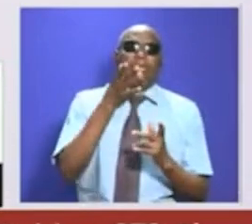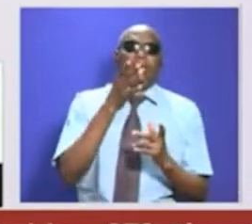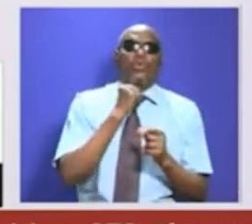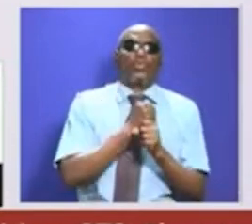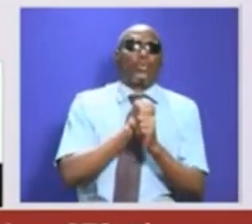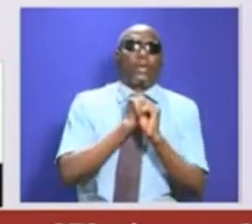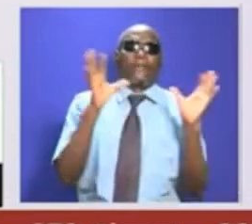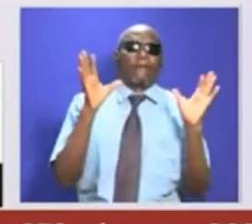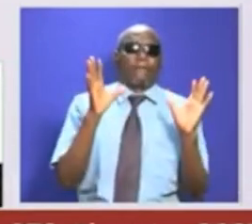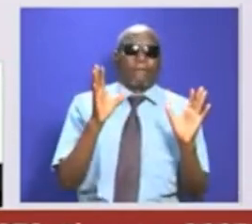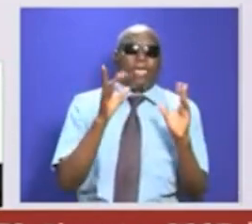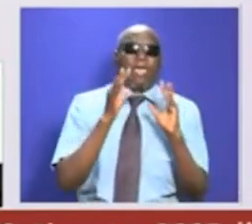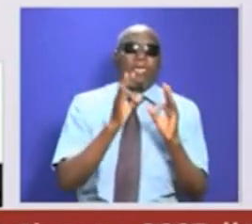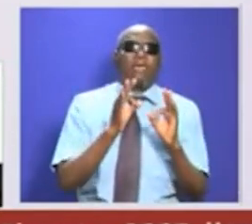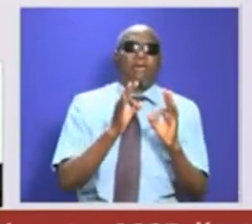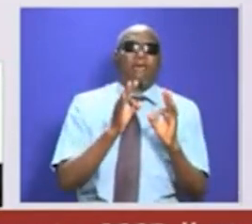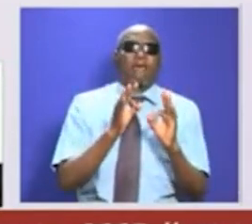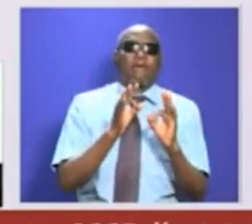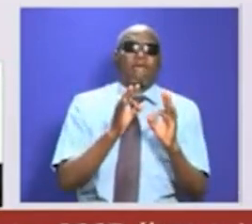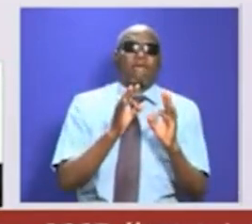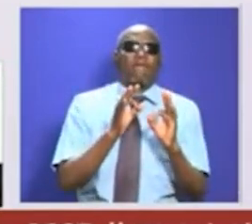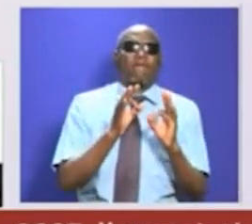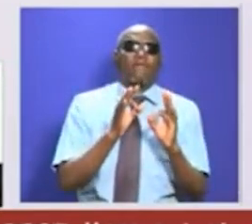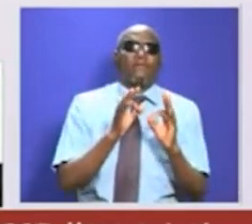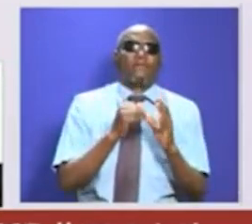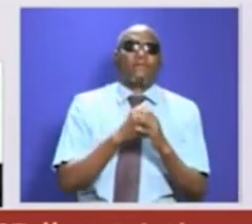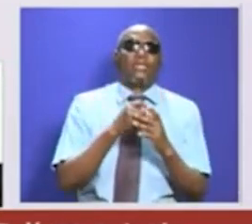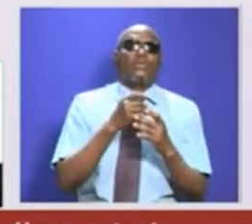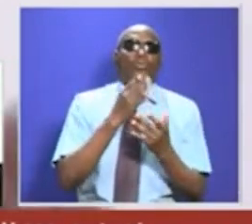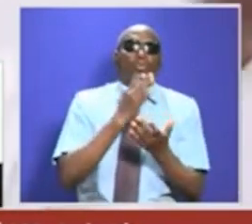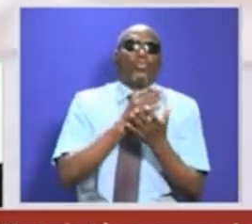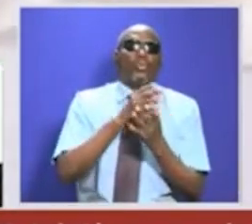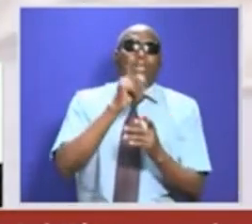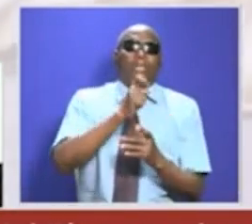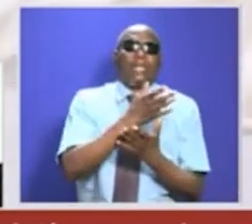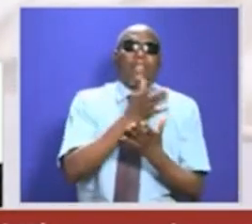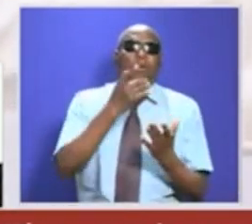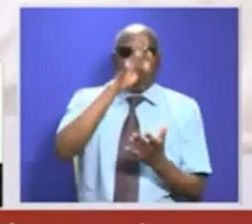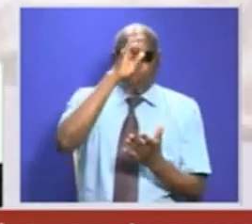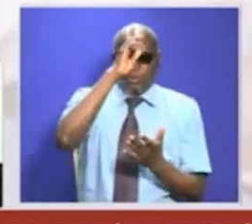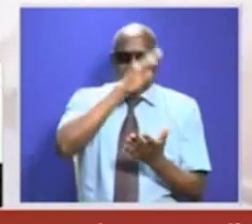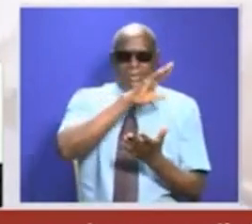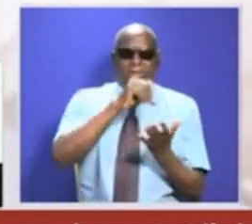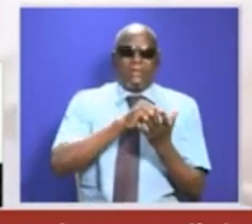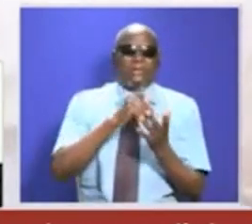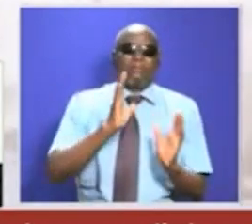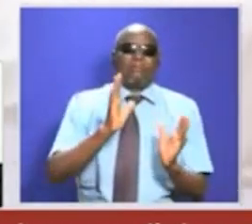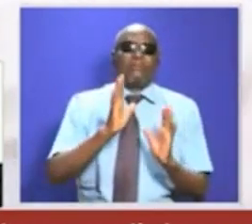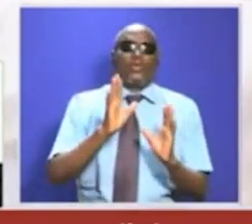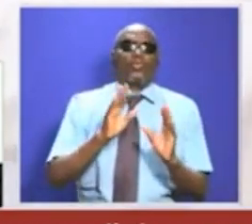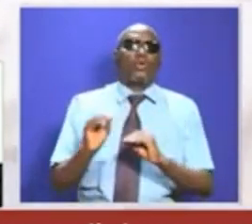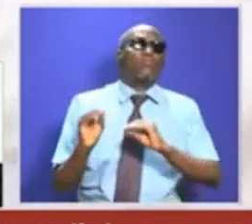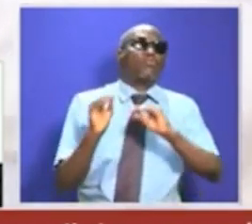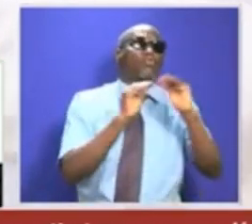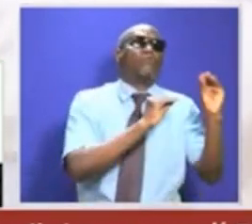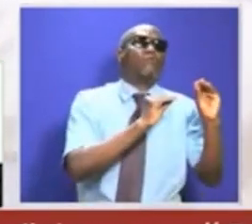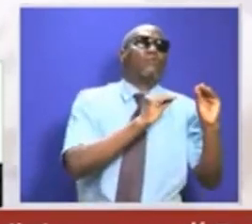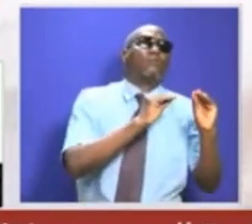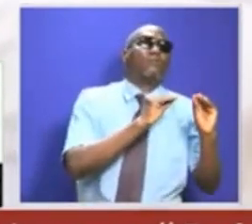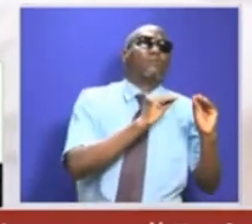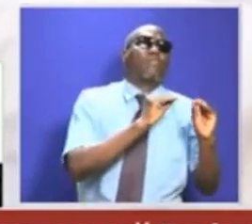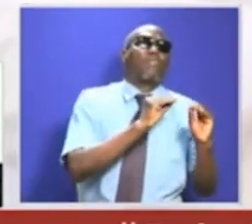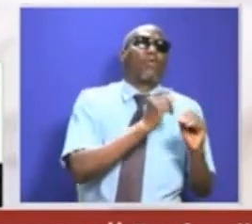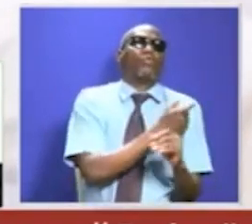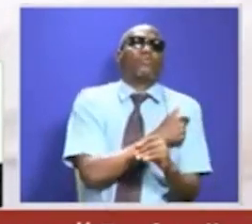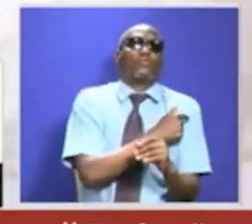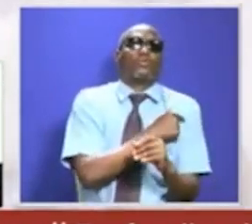don't take them on. In fact, we don't need them at the police stations. Take them to the hospitals. That's where we rush the girls